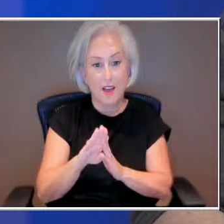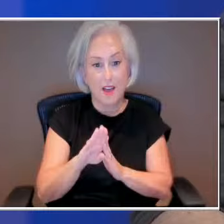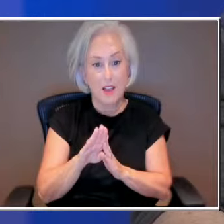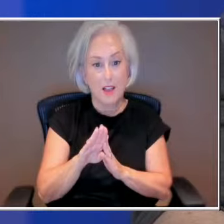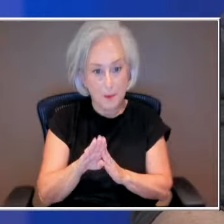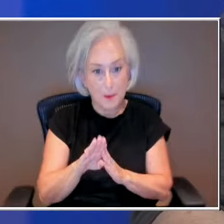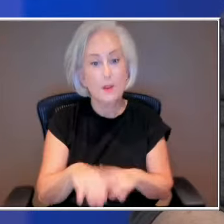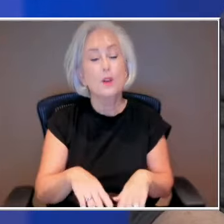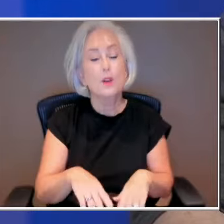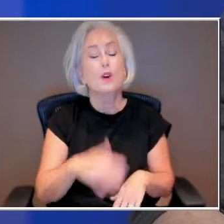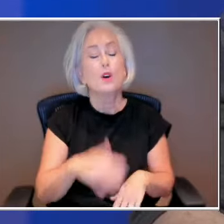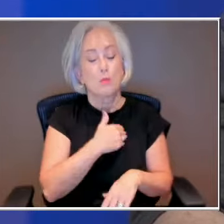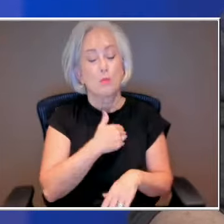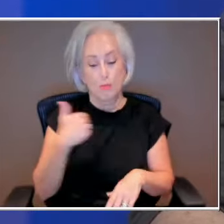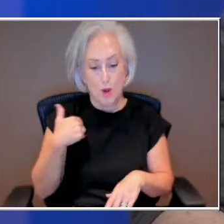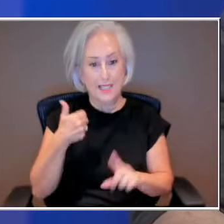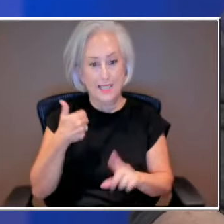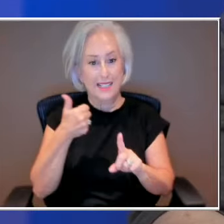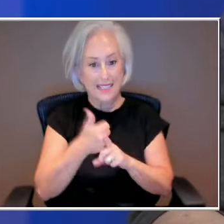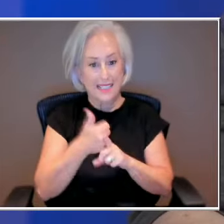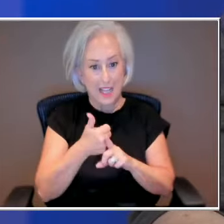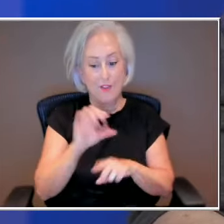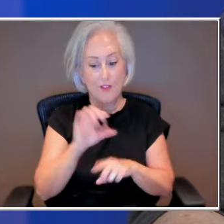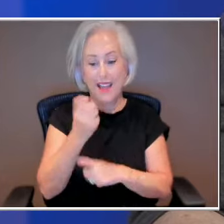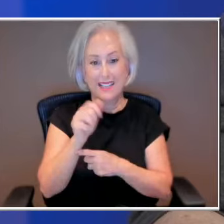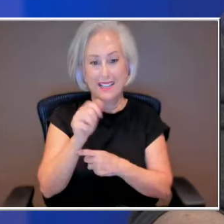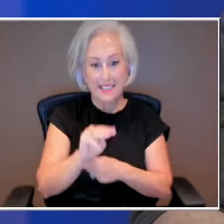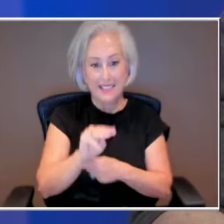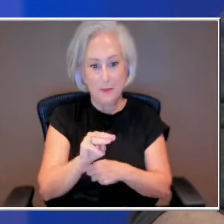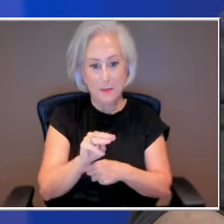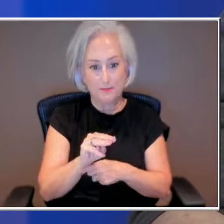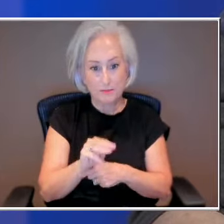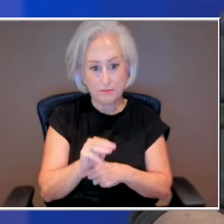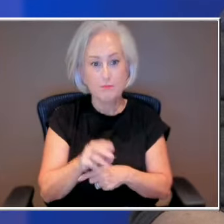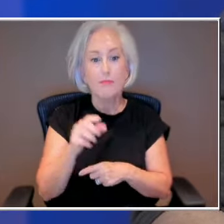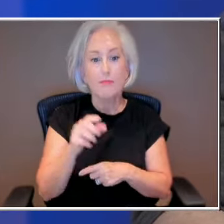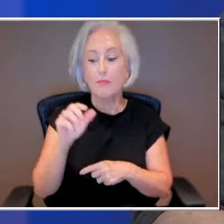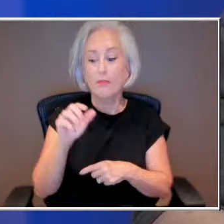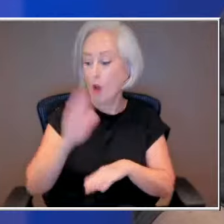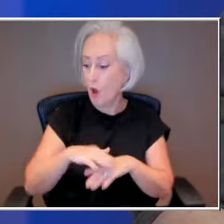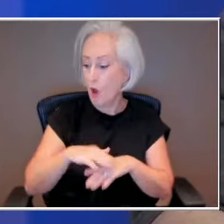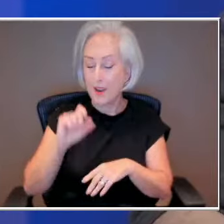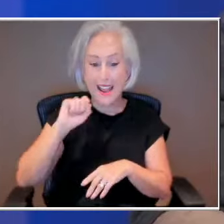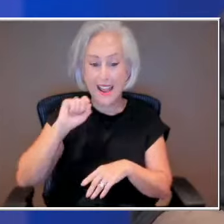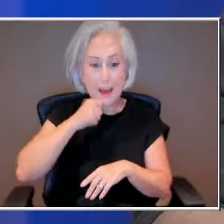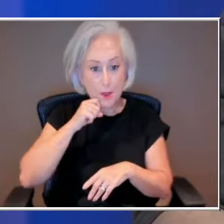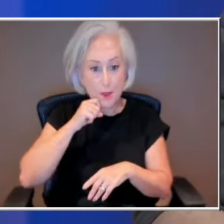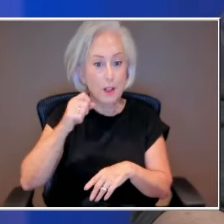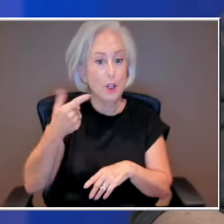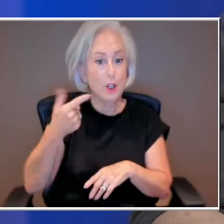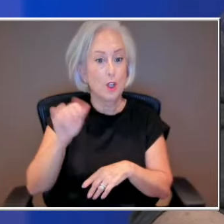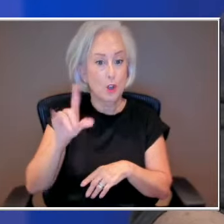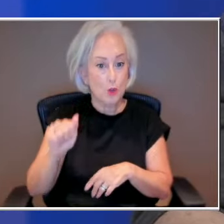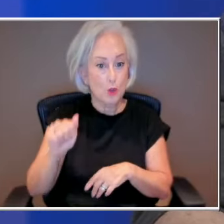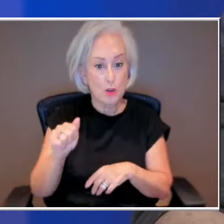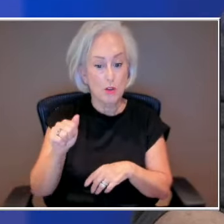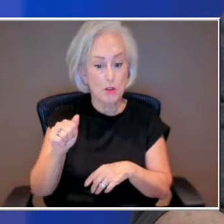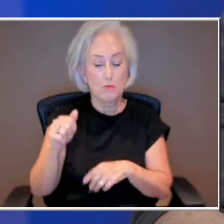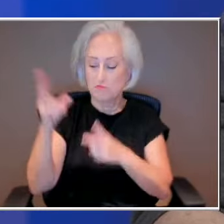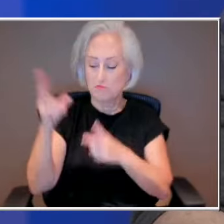It's Google, it's on Apple. You can download it for free. It pops up. I've been using it. It was launched June of this